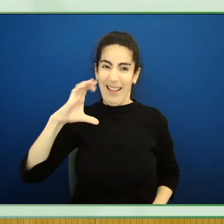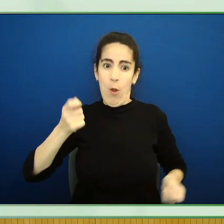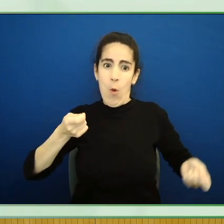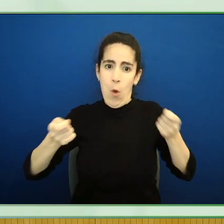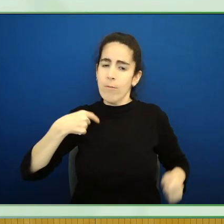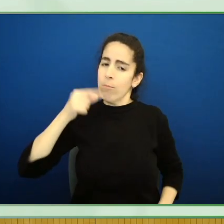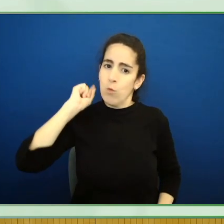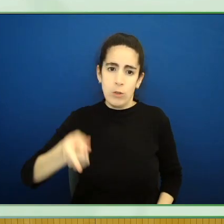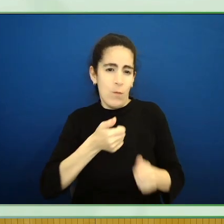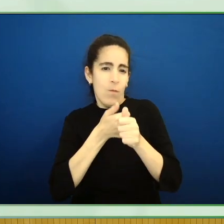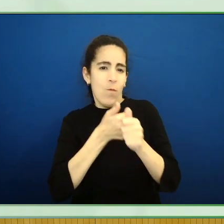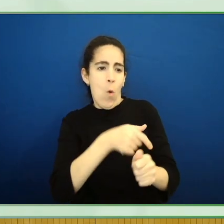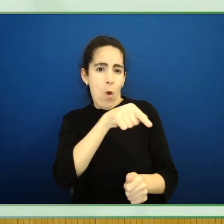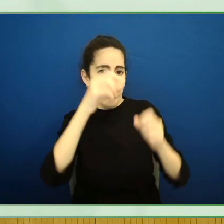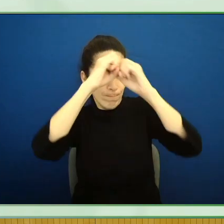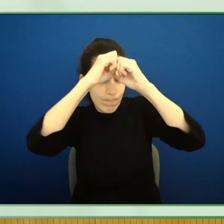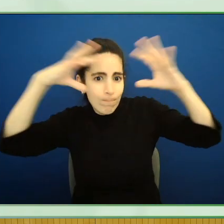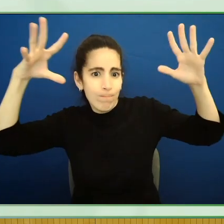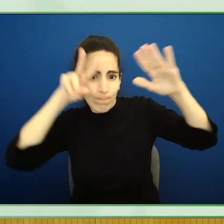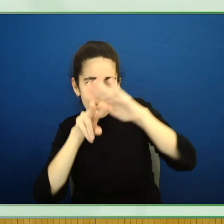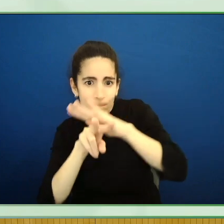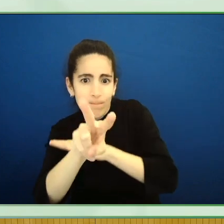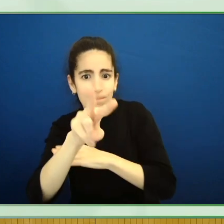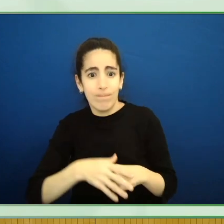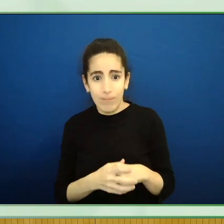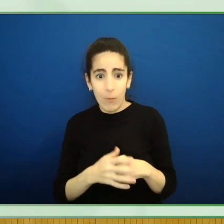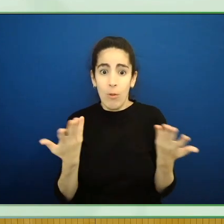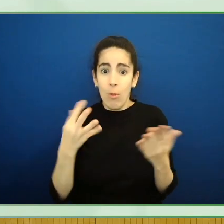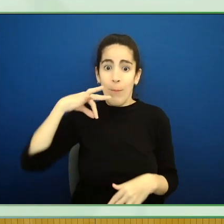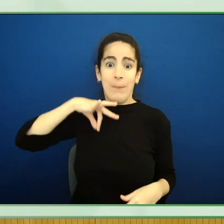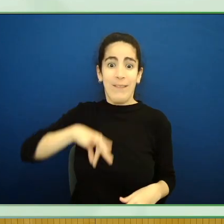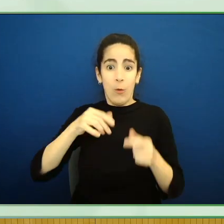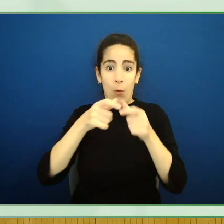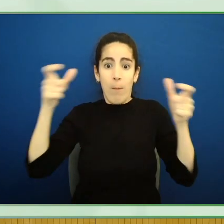the for-profit companies continue to go for profit, which is generally in the north.